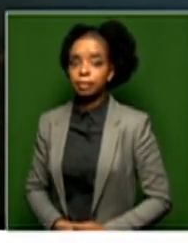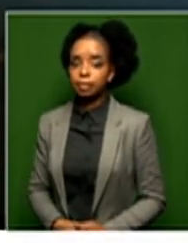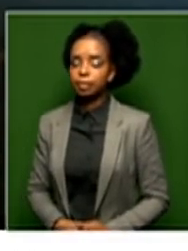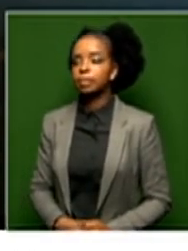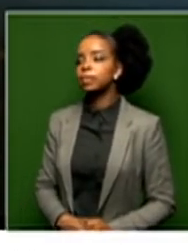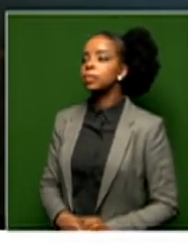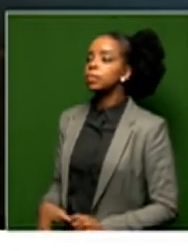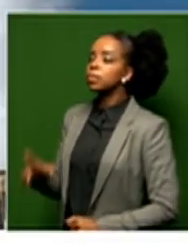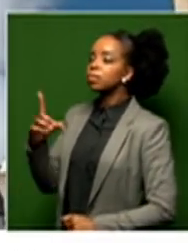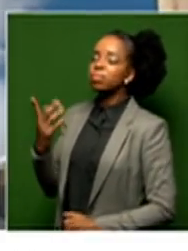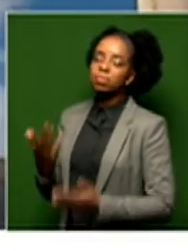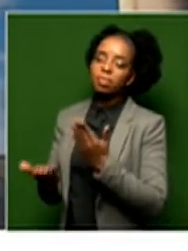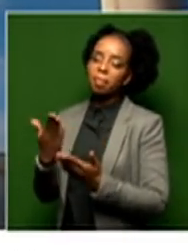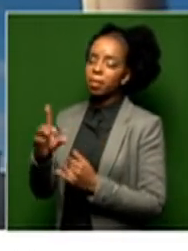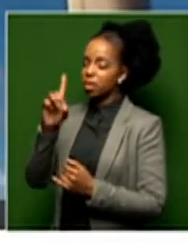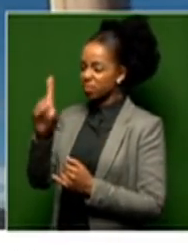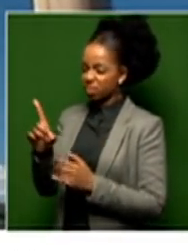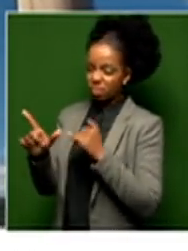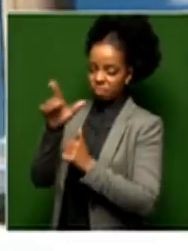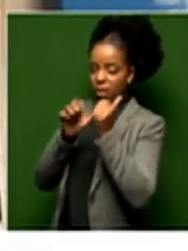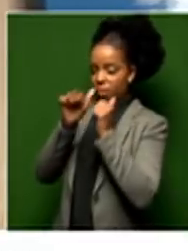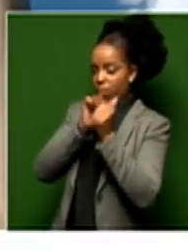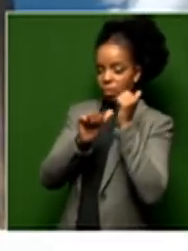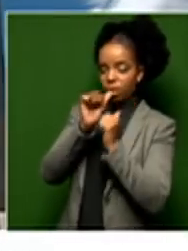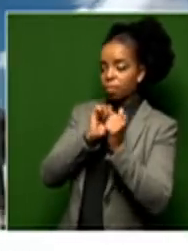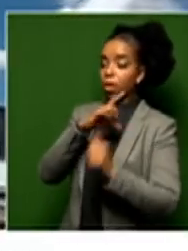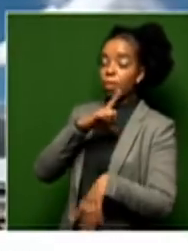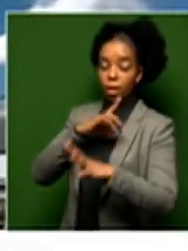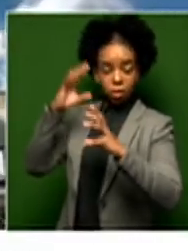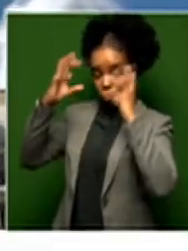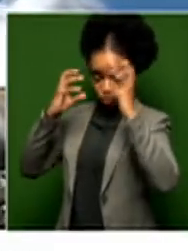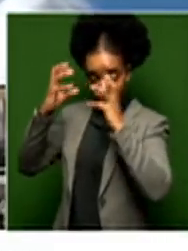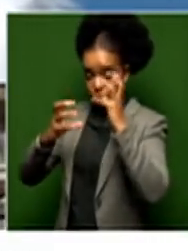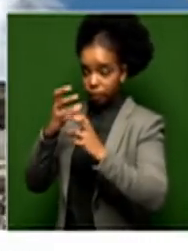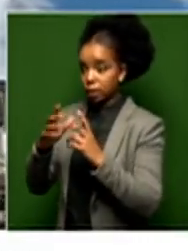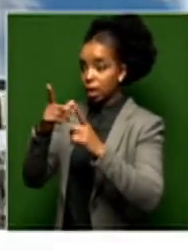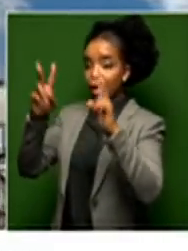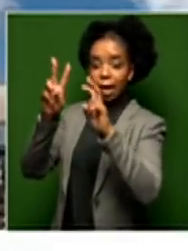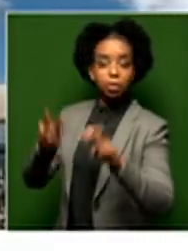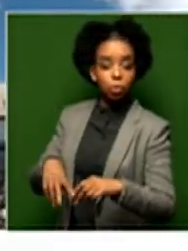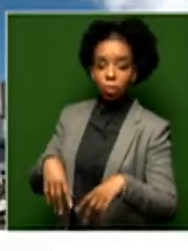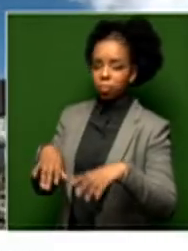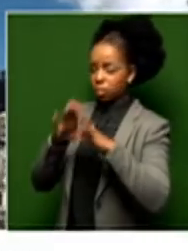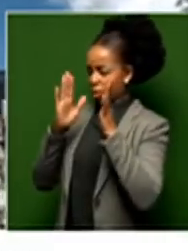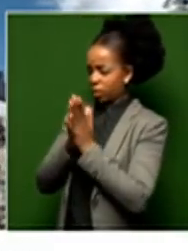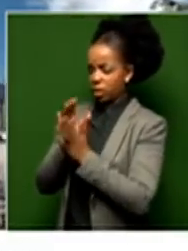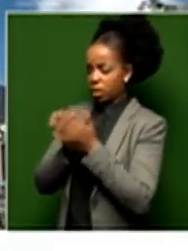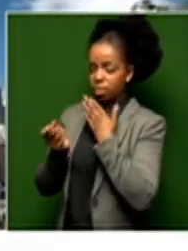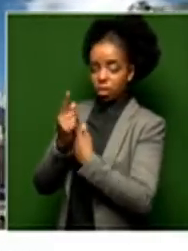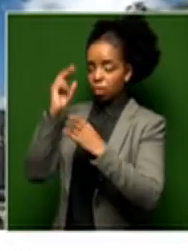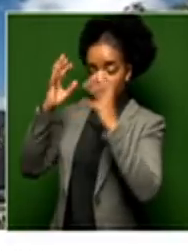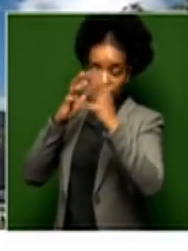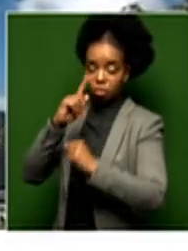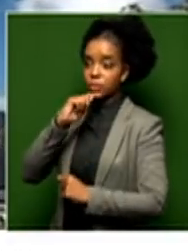take a step back, perhaps, because it can all get very confusing very quickly with Eskom and everything that's going on.